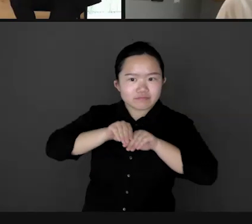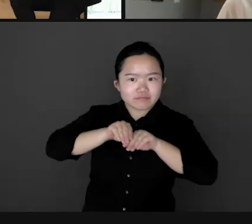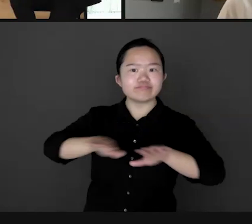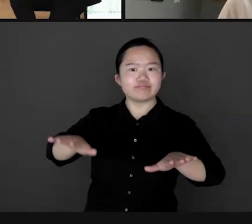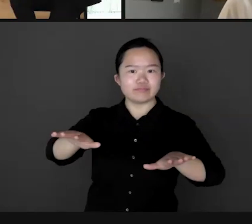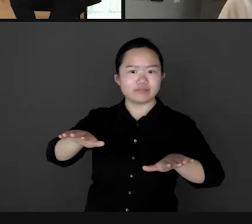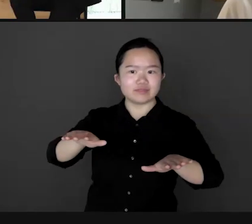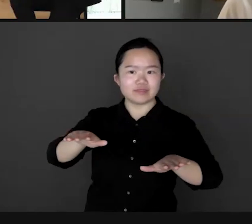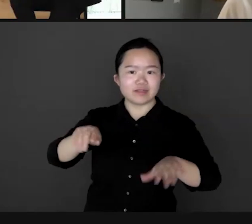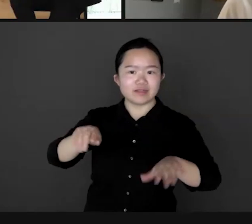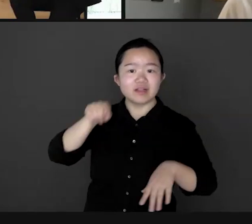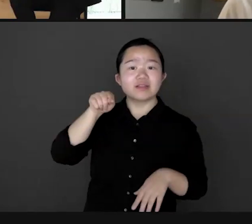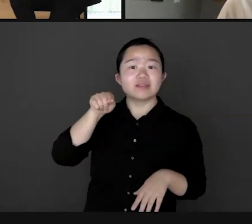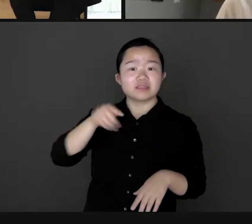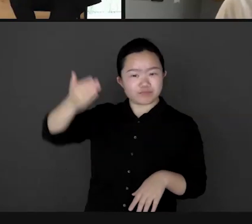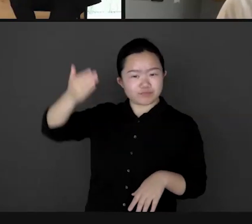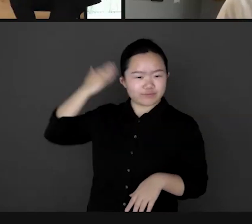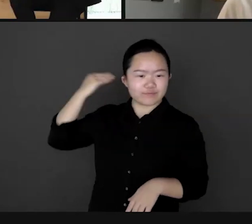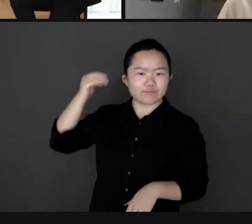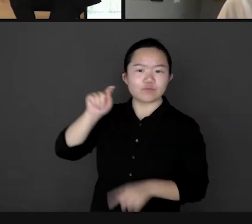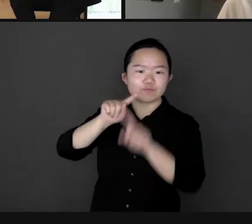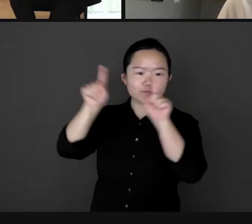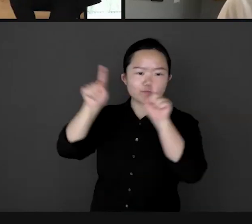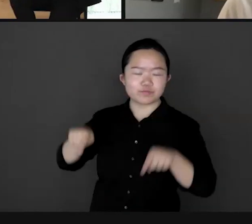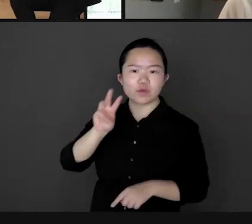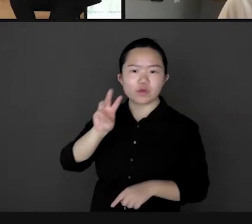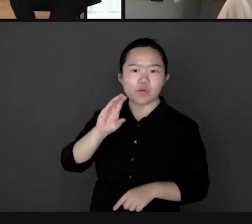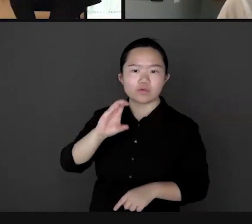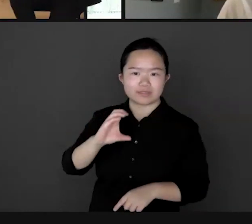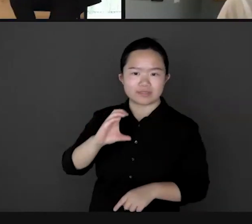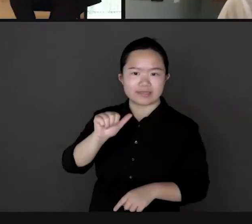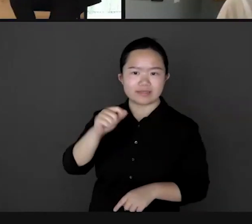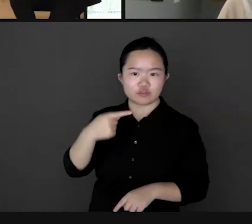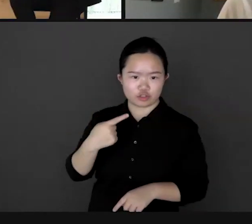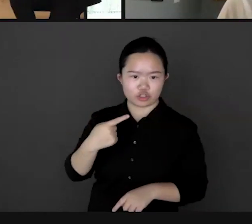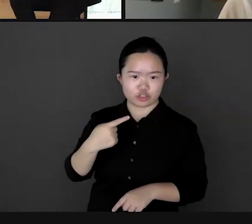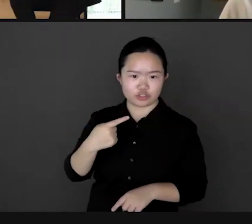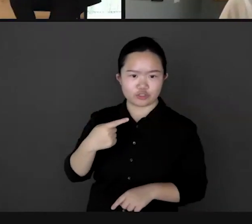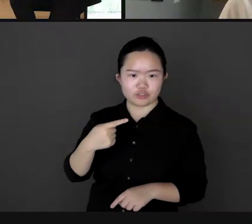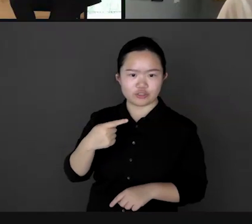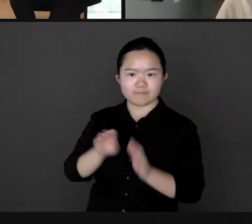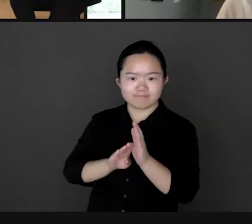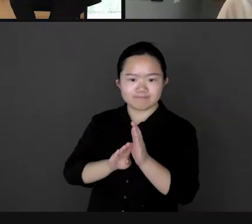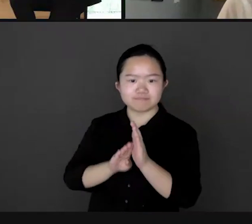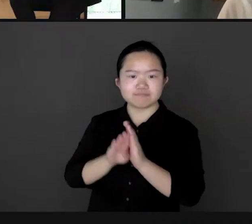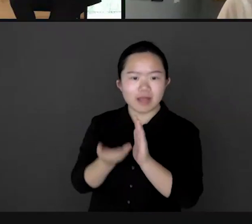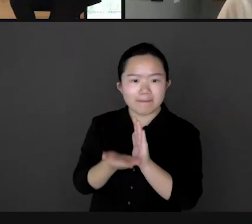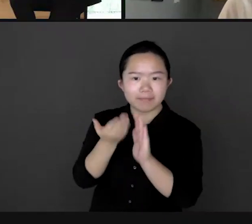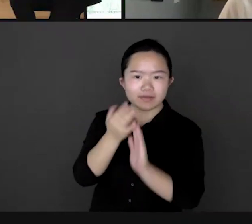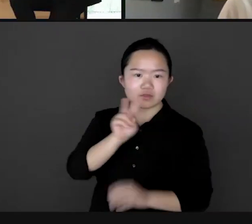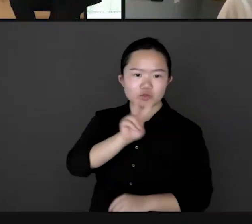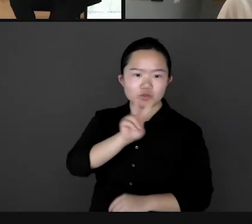session from November to December, we will have the English certification of the WAS will